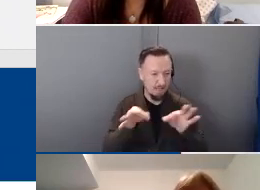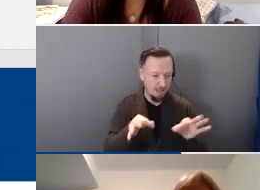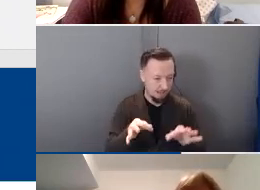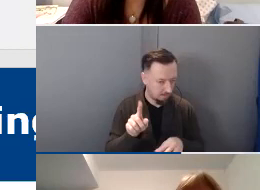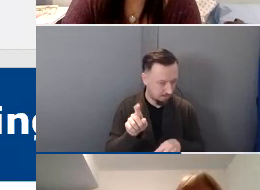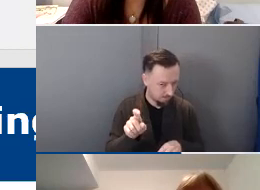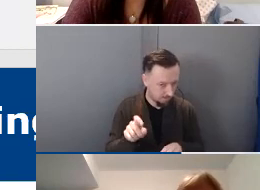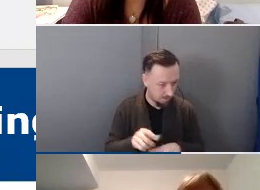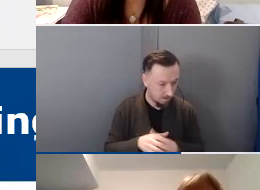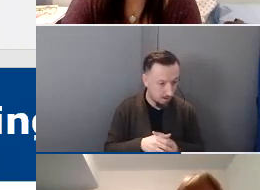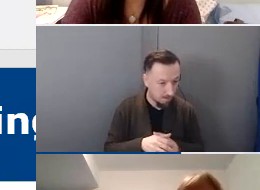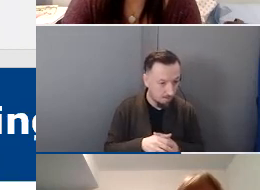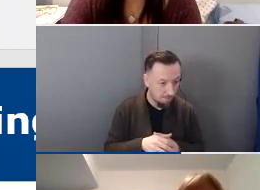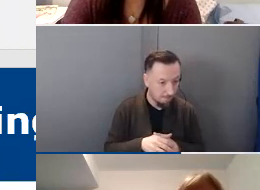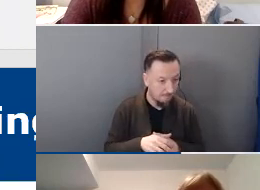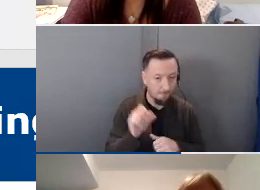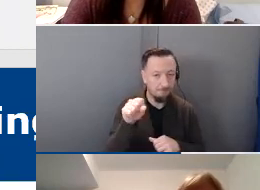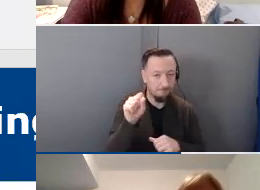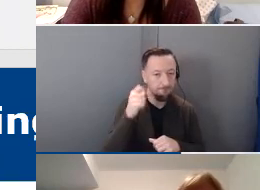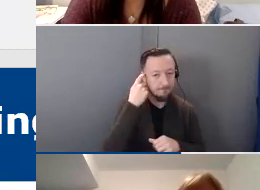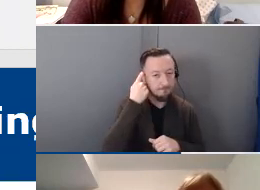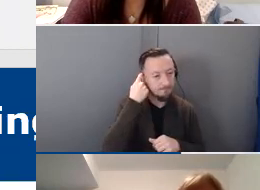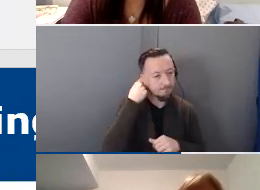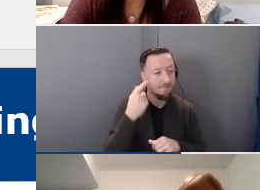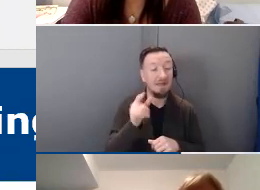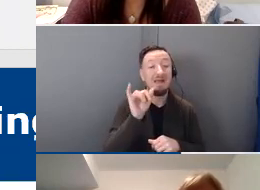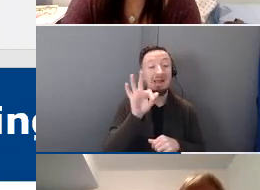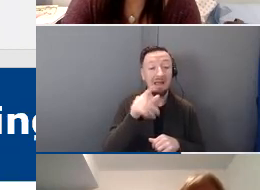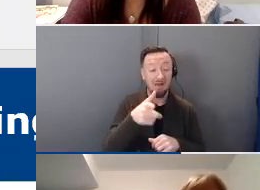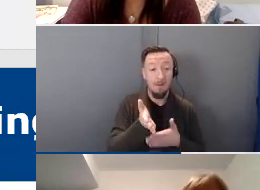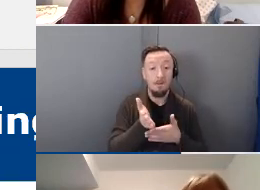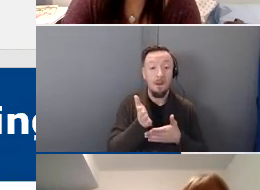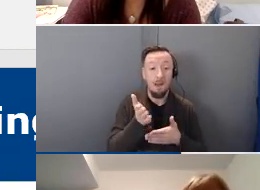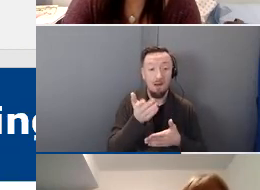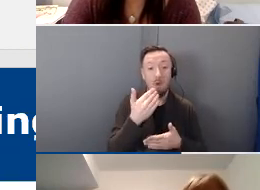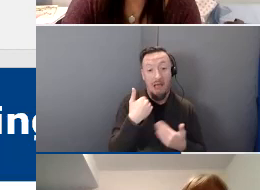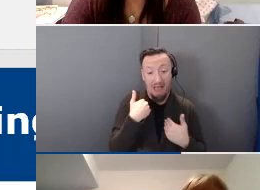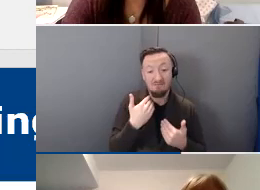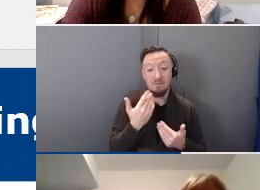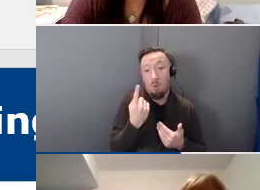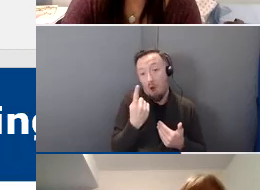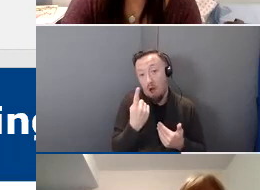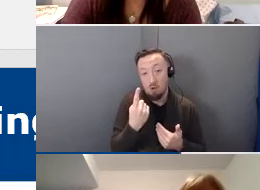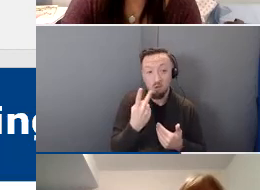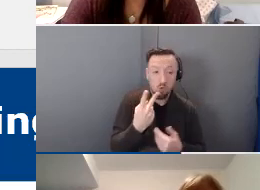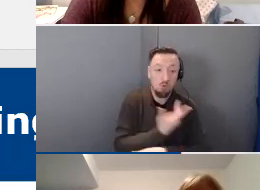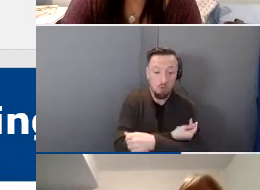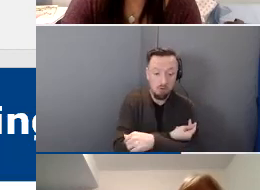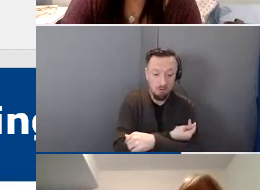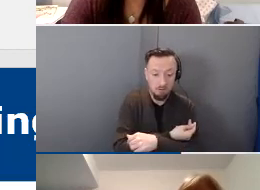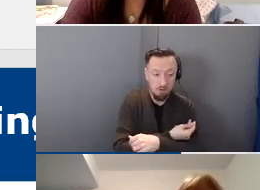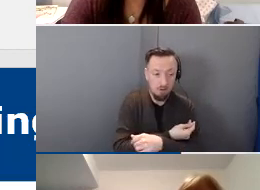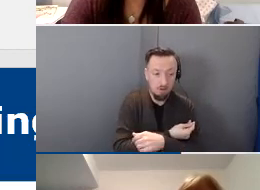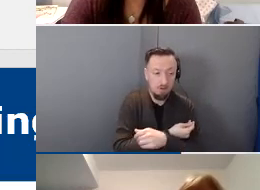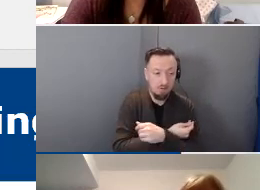not. Yeah, so if they're partially vaccinated. Yeah. So replacement,